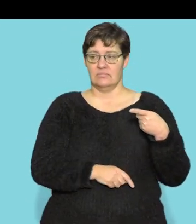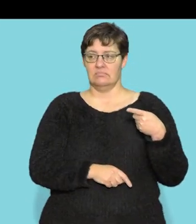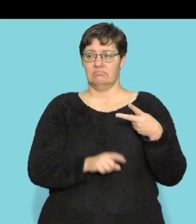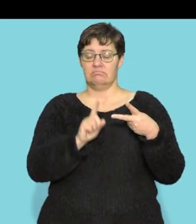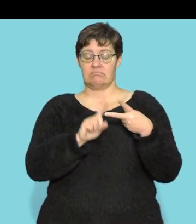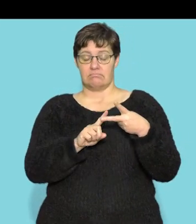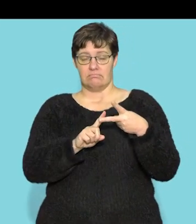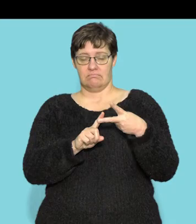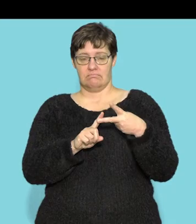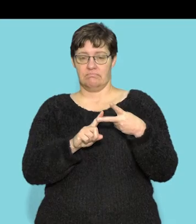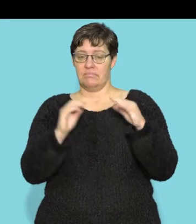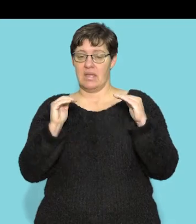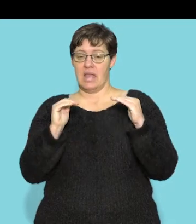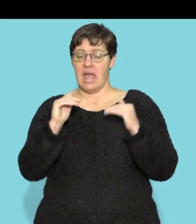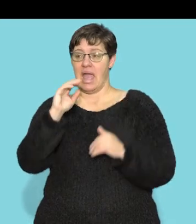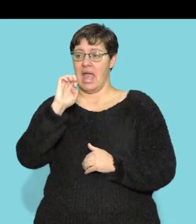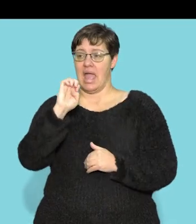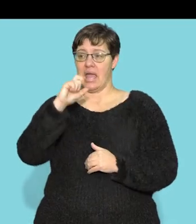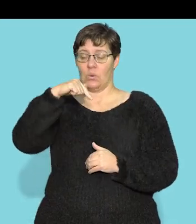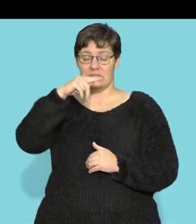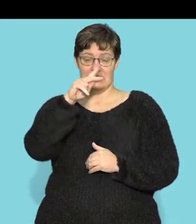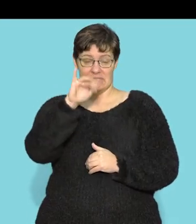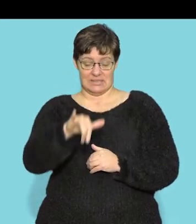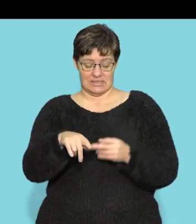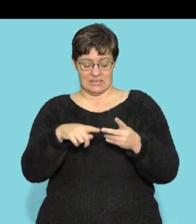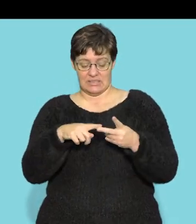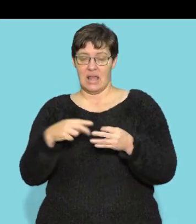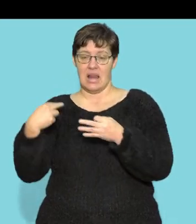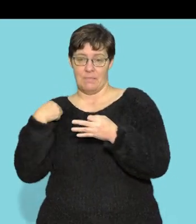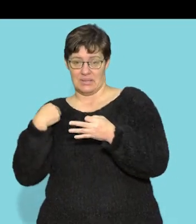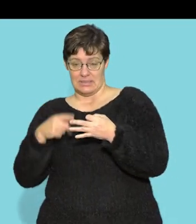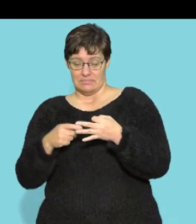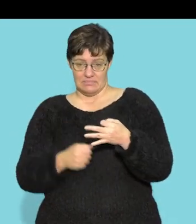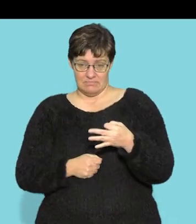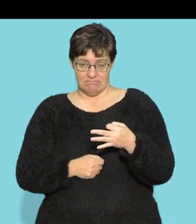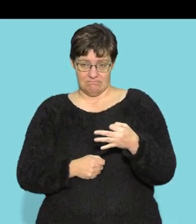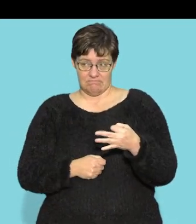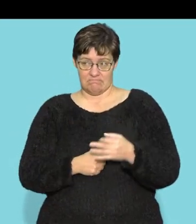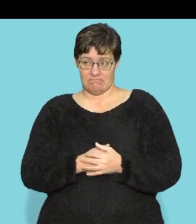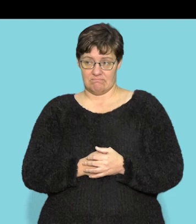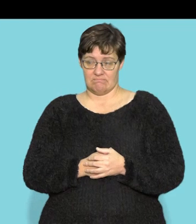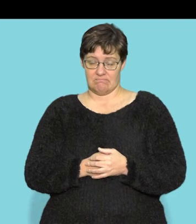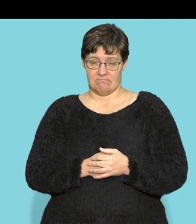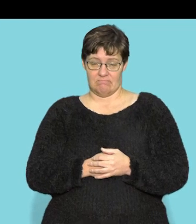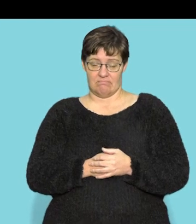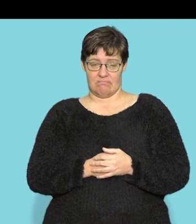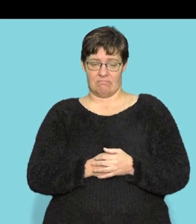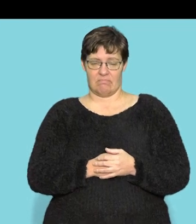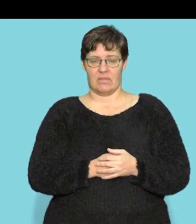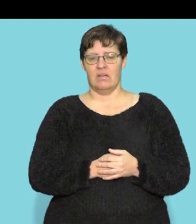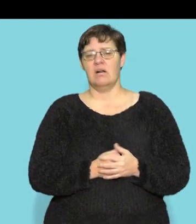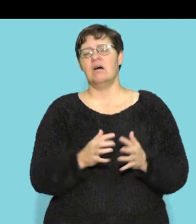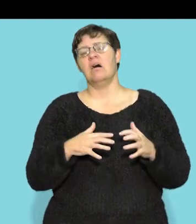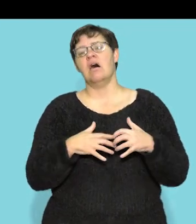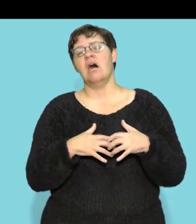would have your equity, and you would have your liabilities, right? Remember that this is drawn up at